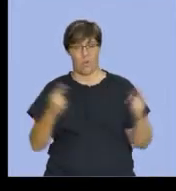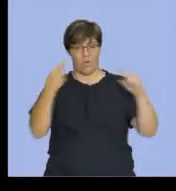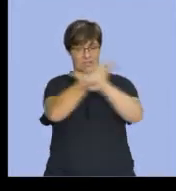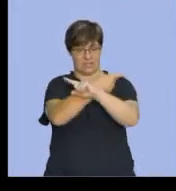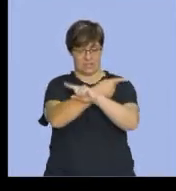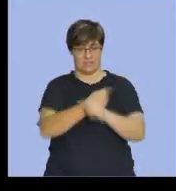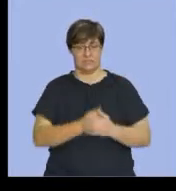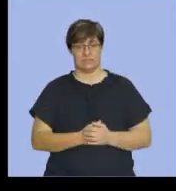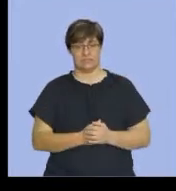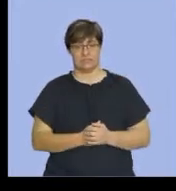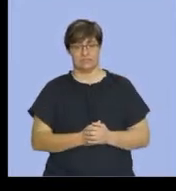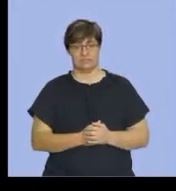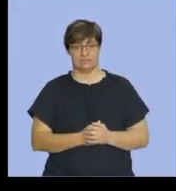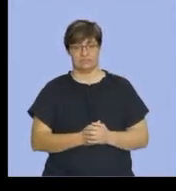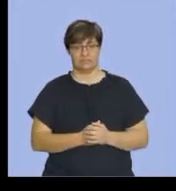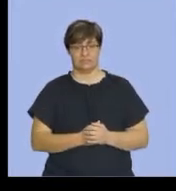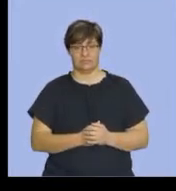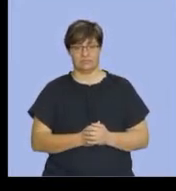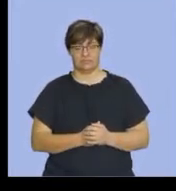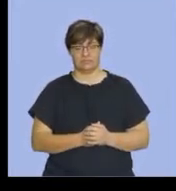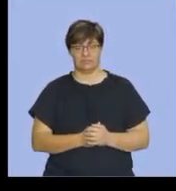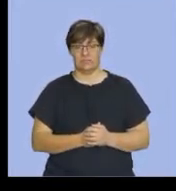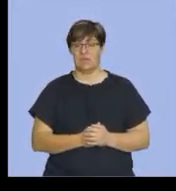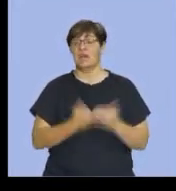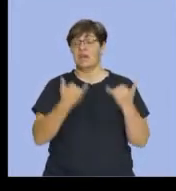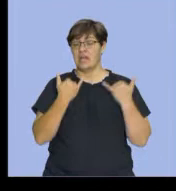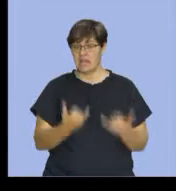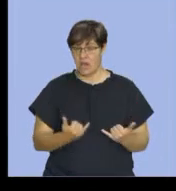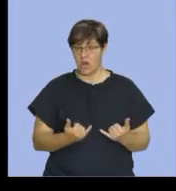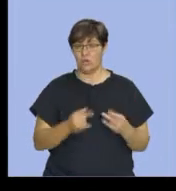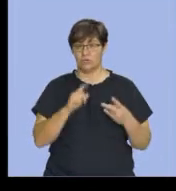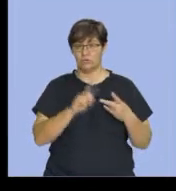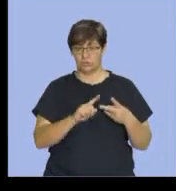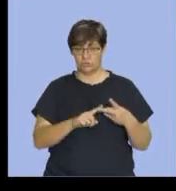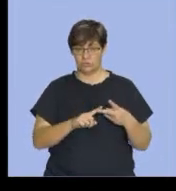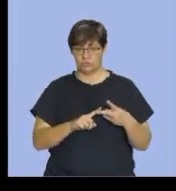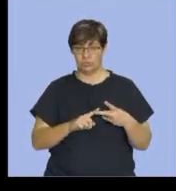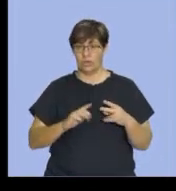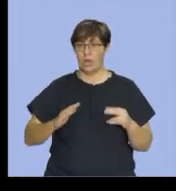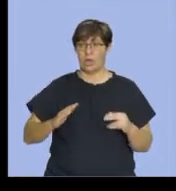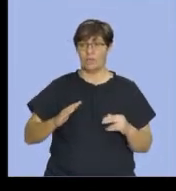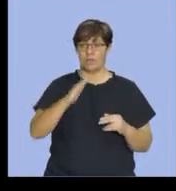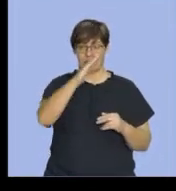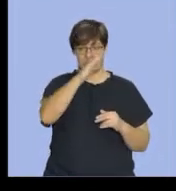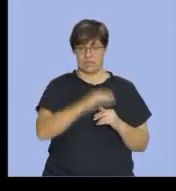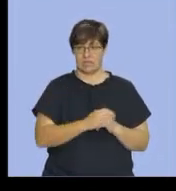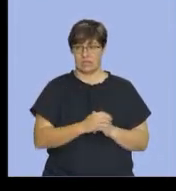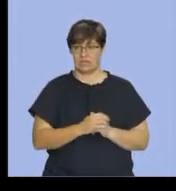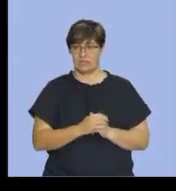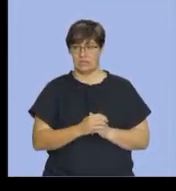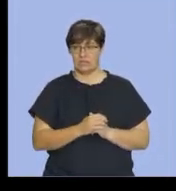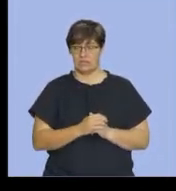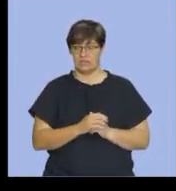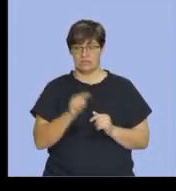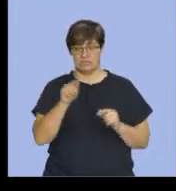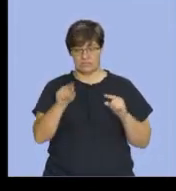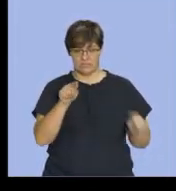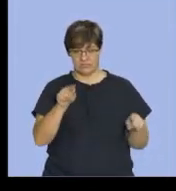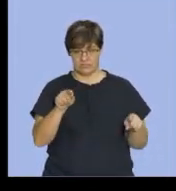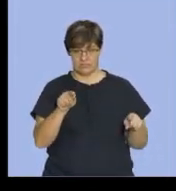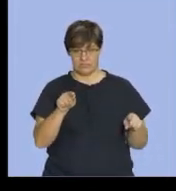opposite. Then we need to do the perpendicular, okay? Perpendicular,